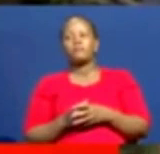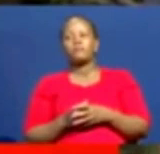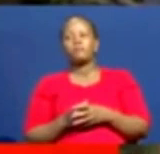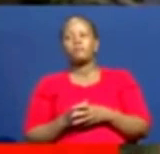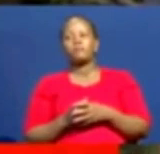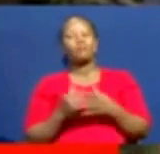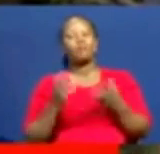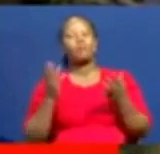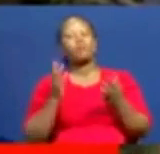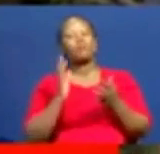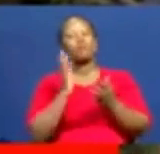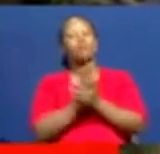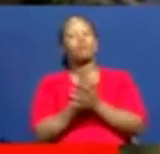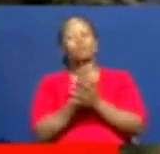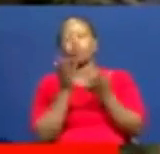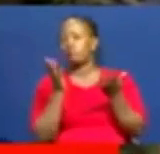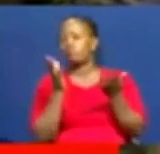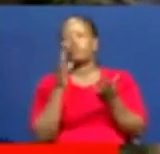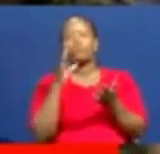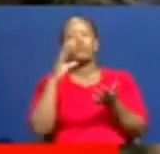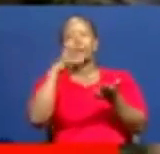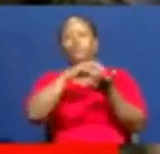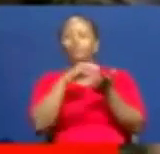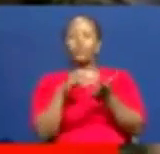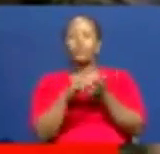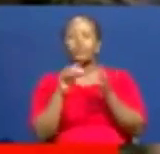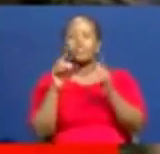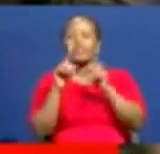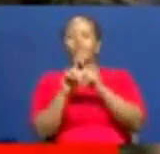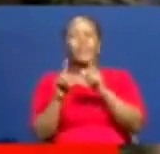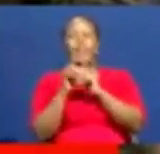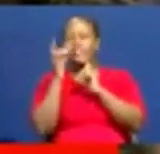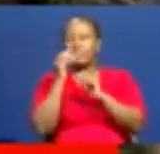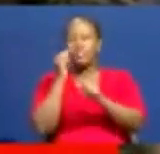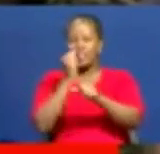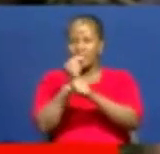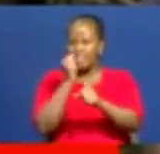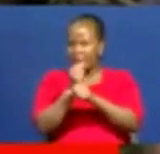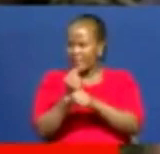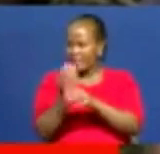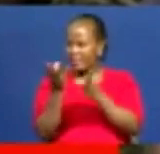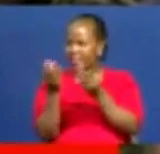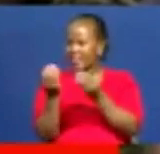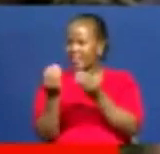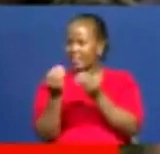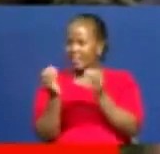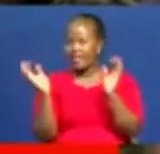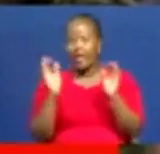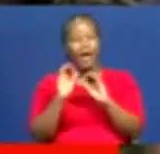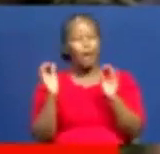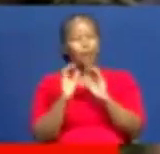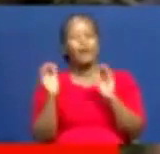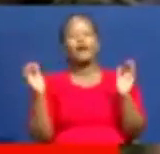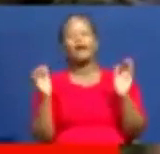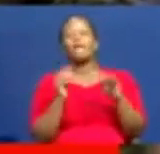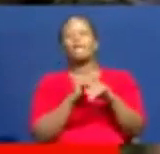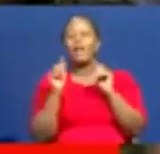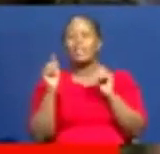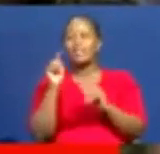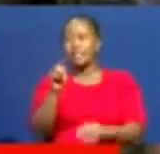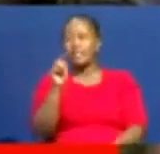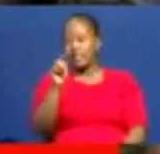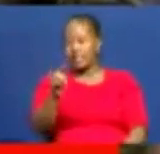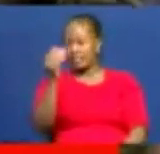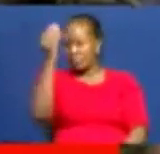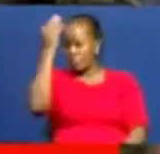though the situation and the assignment is not easy, it is the very reason